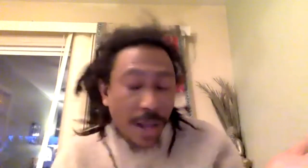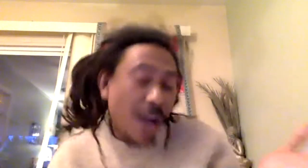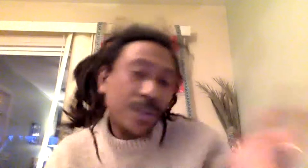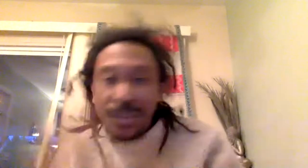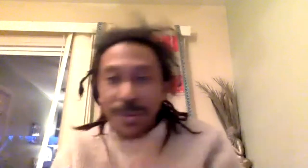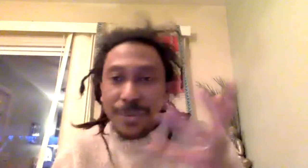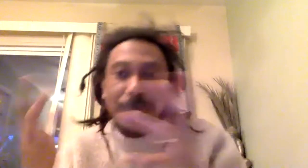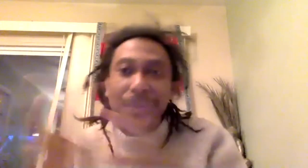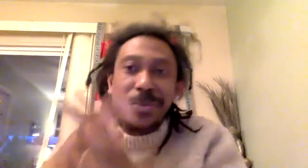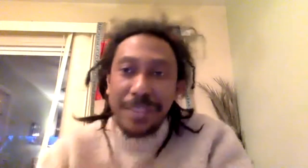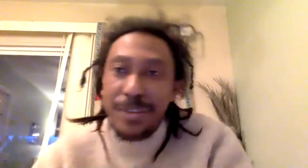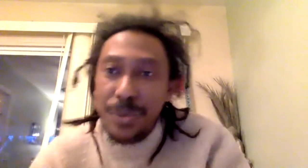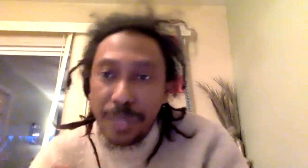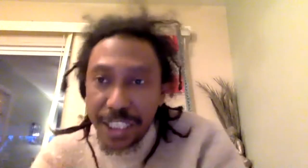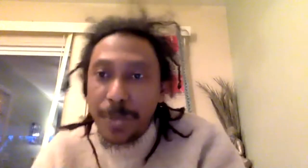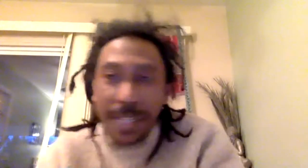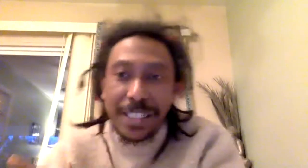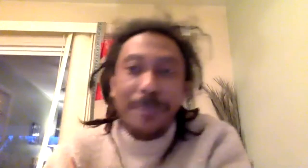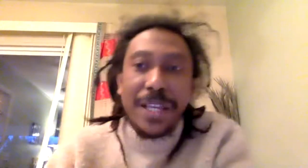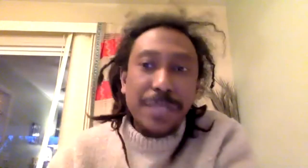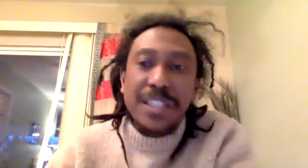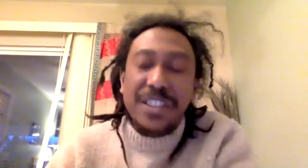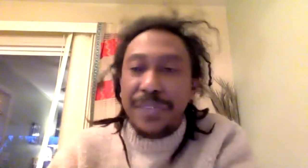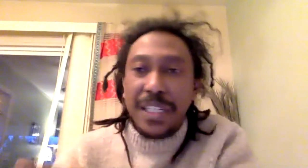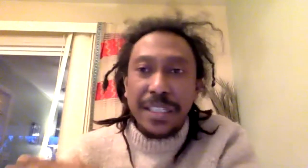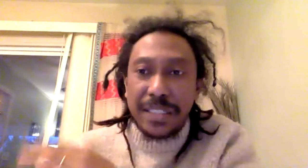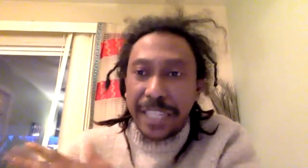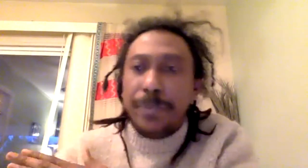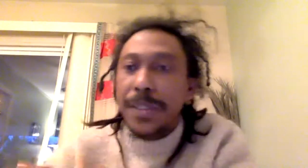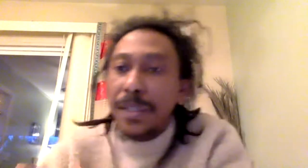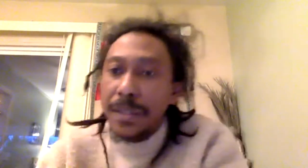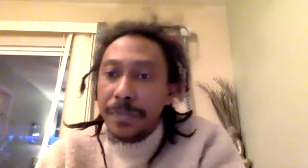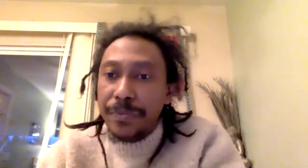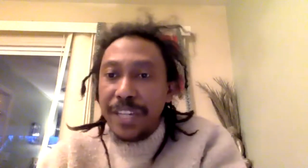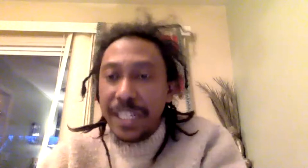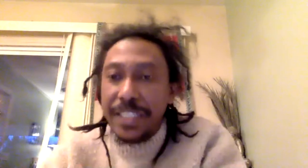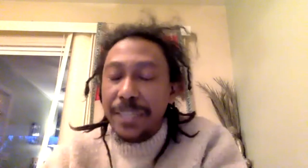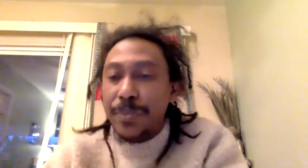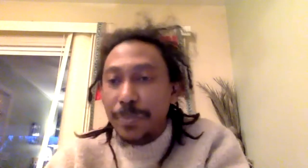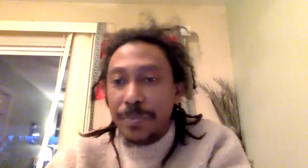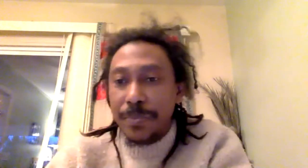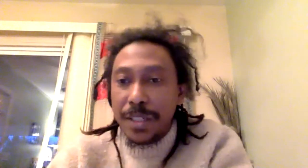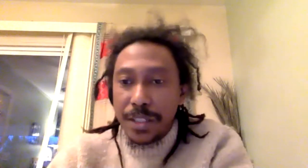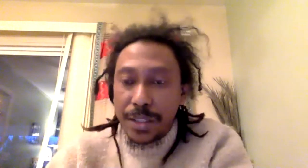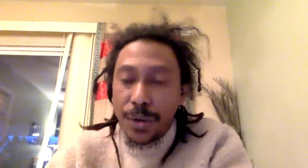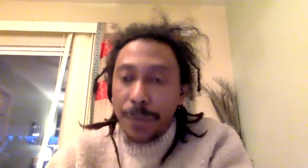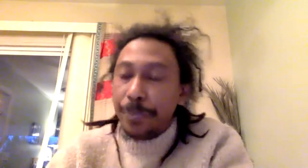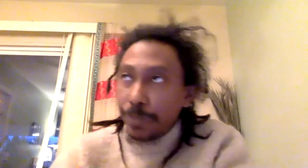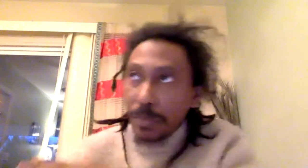know how to explain. Sometimes it's very deep. Very deep.